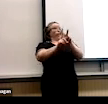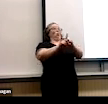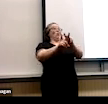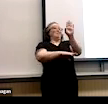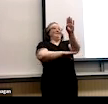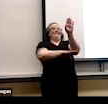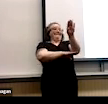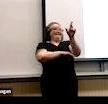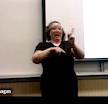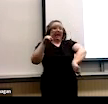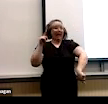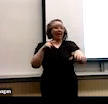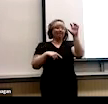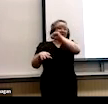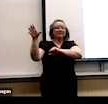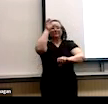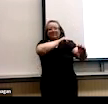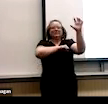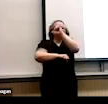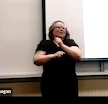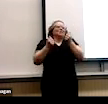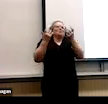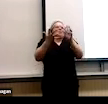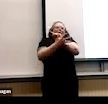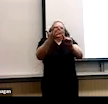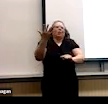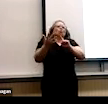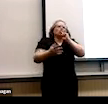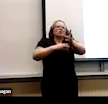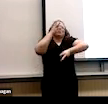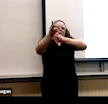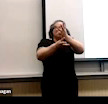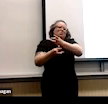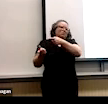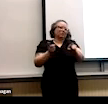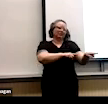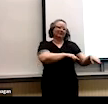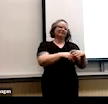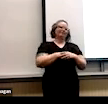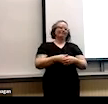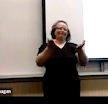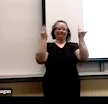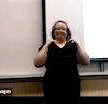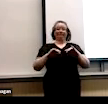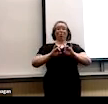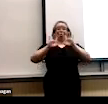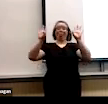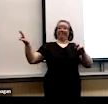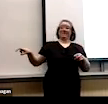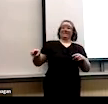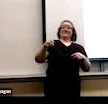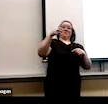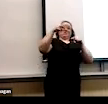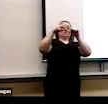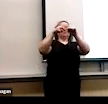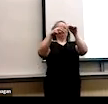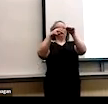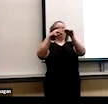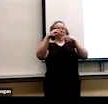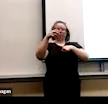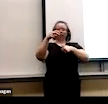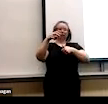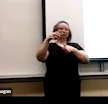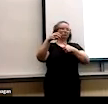behavioral changes, maybe medical or maybe truly behavioral. We see a lot of behavioral changes in this population, especially as they're going through stressful transitions,